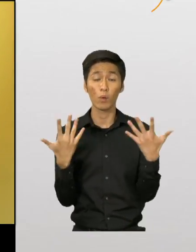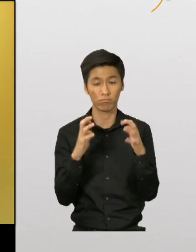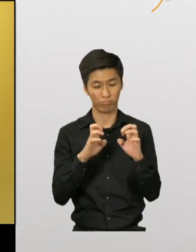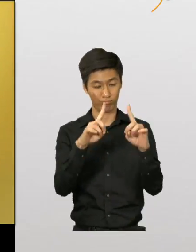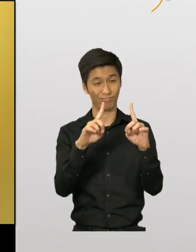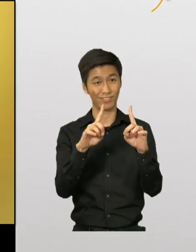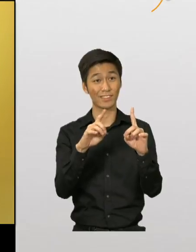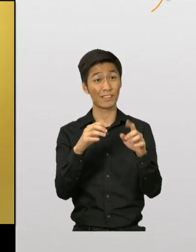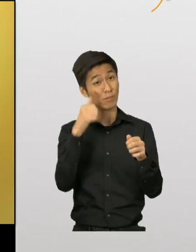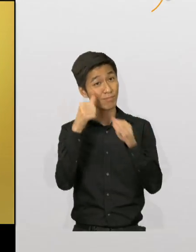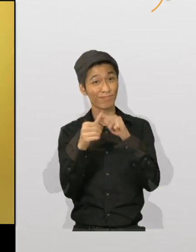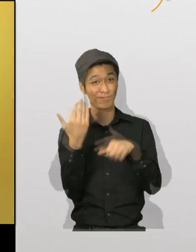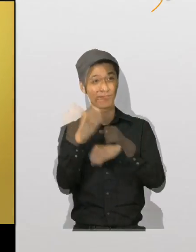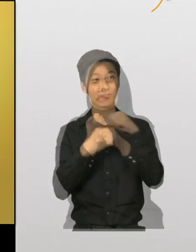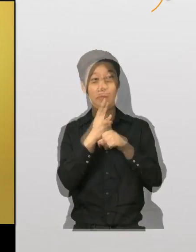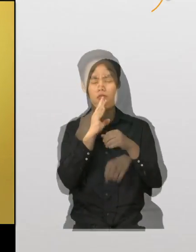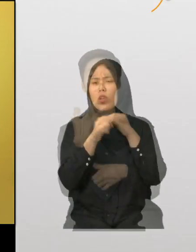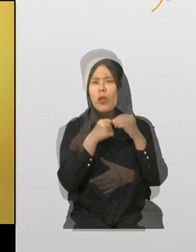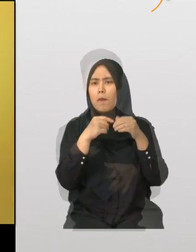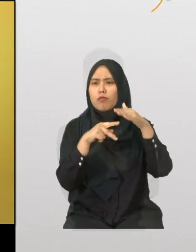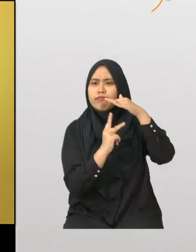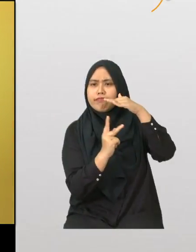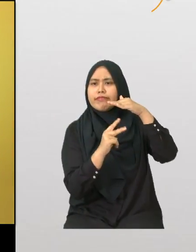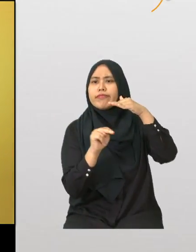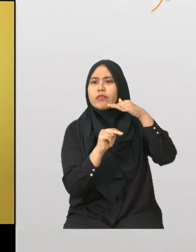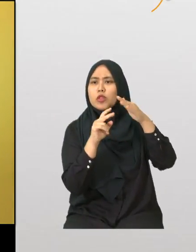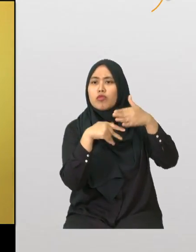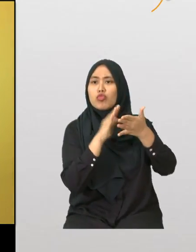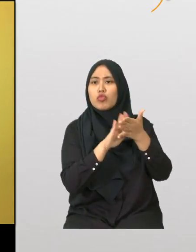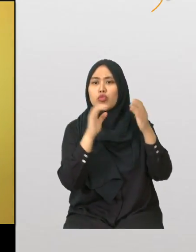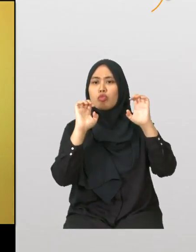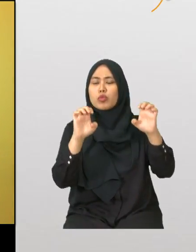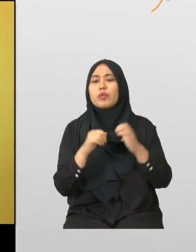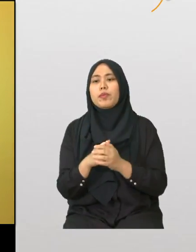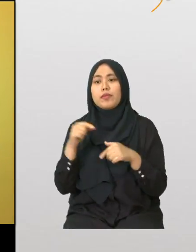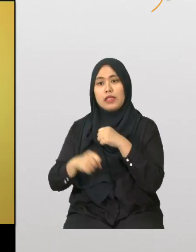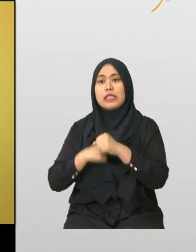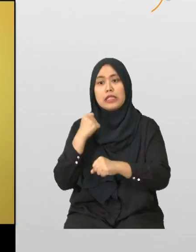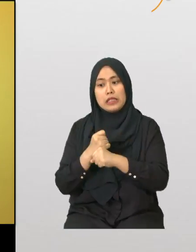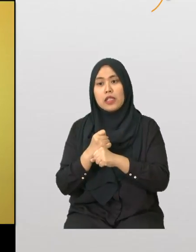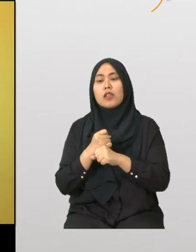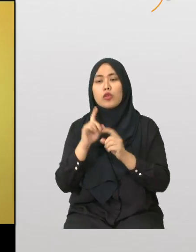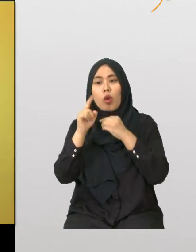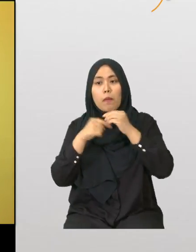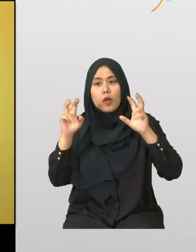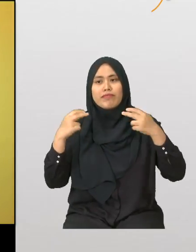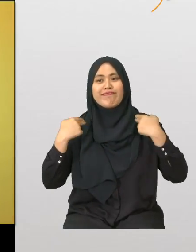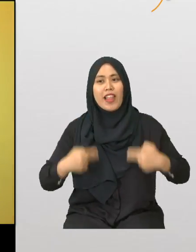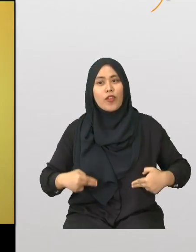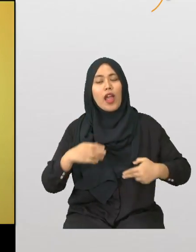and last year I spoke quite a bit about preschool education. This year, I'll talk about healthcare and